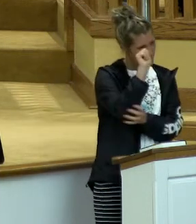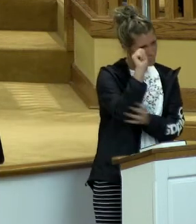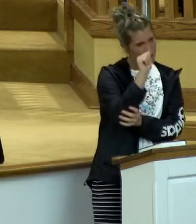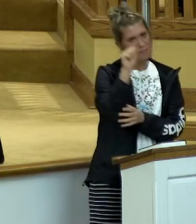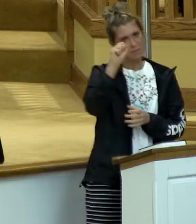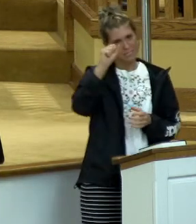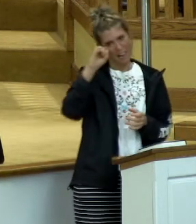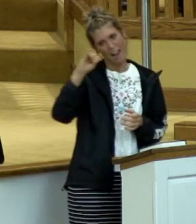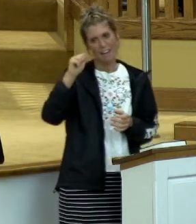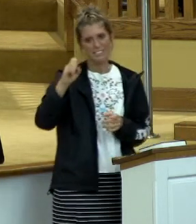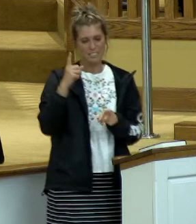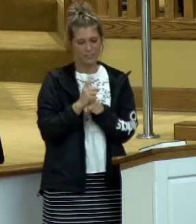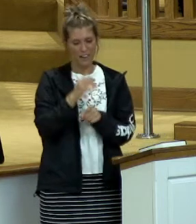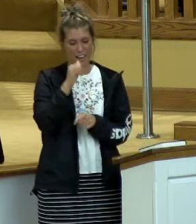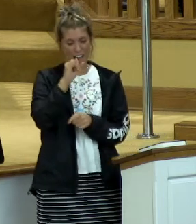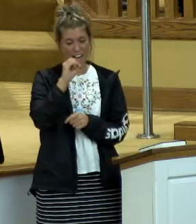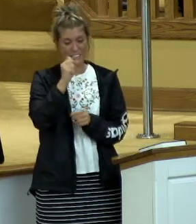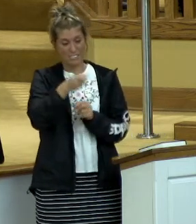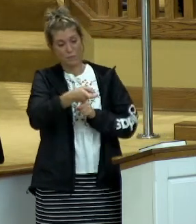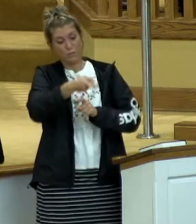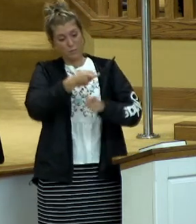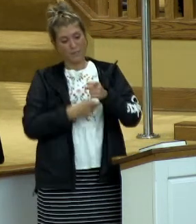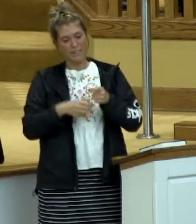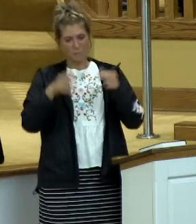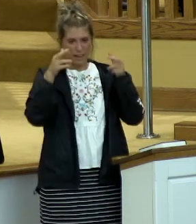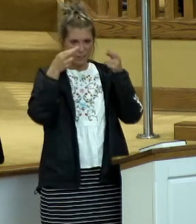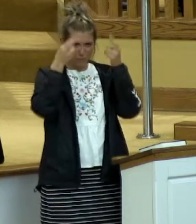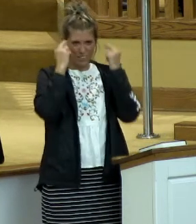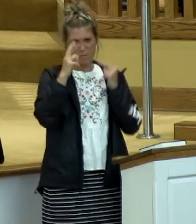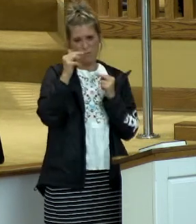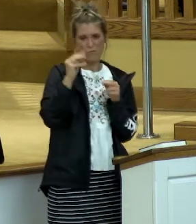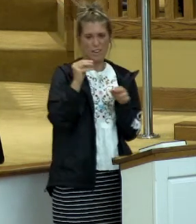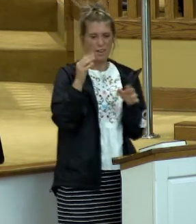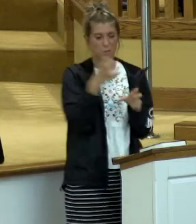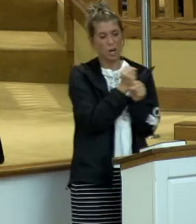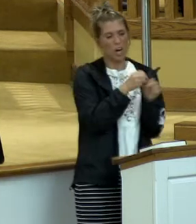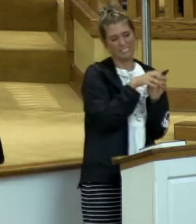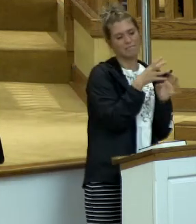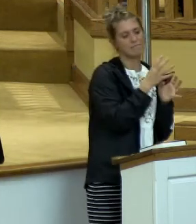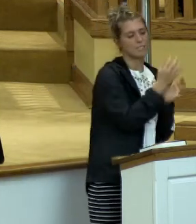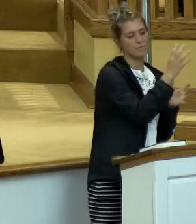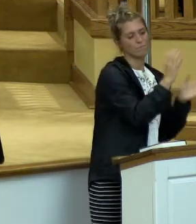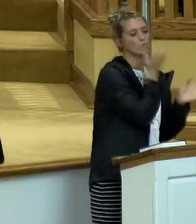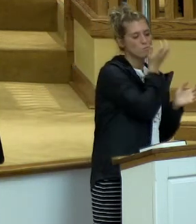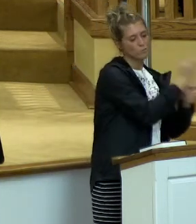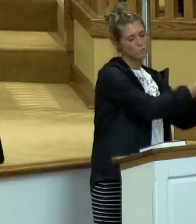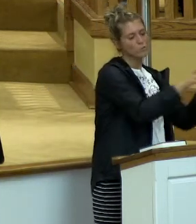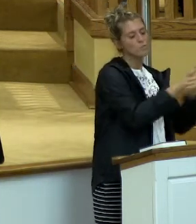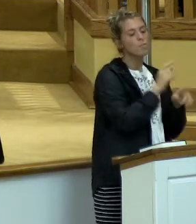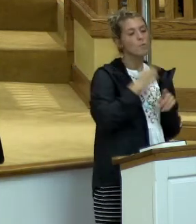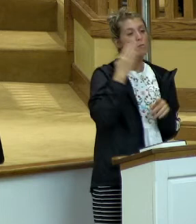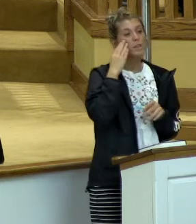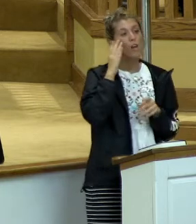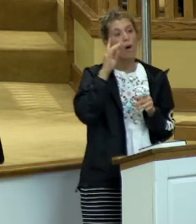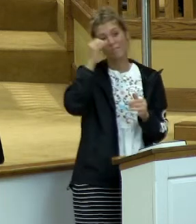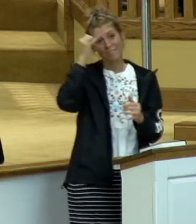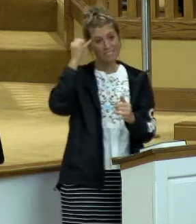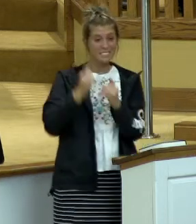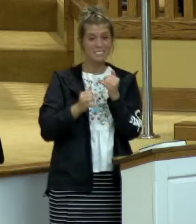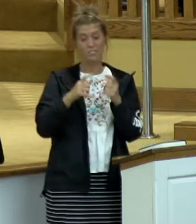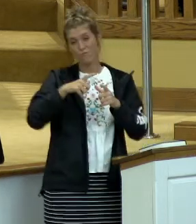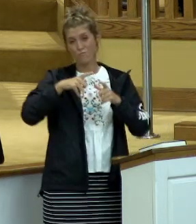the story there. We know about how Isaac was replaced by a ram caught in a thicket. Thank God for that. We know about the altar. When it's all said and done, we know about the